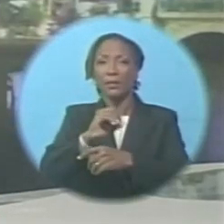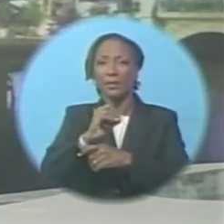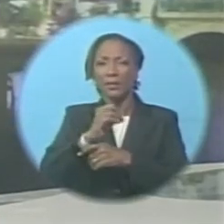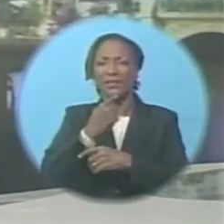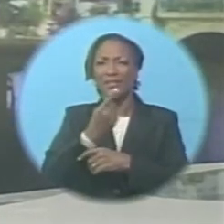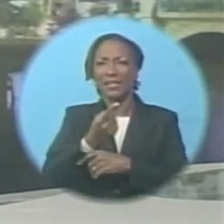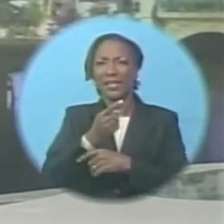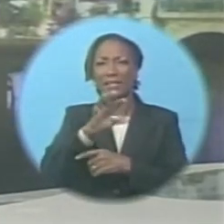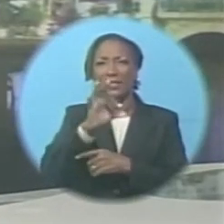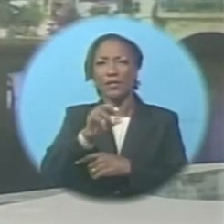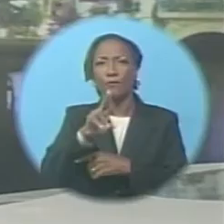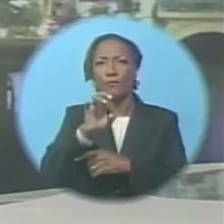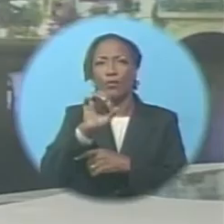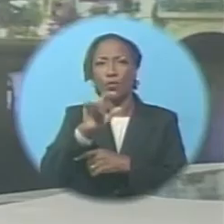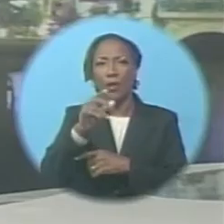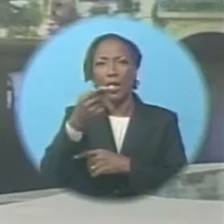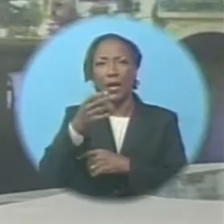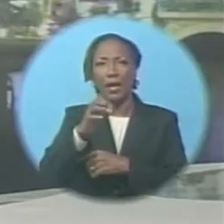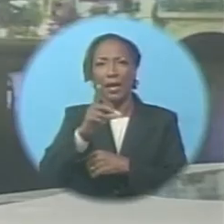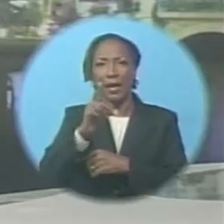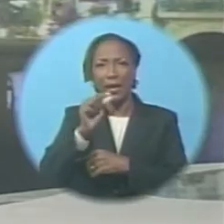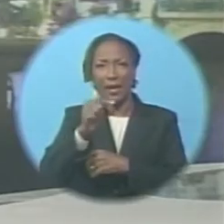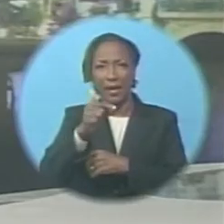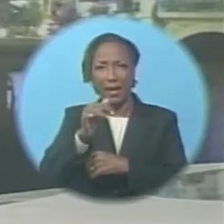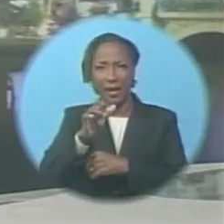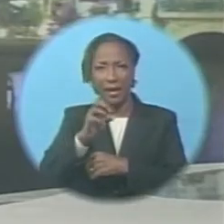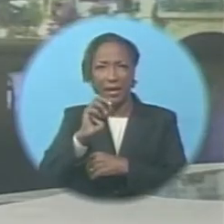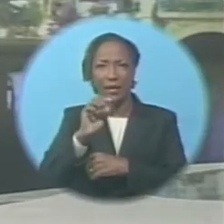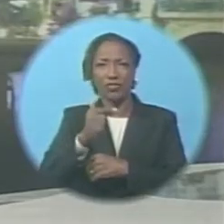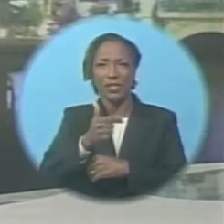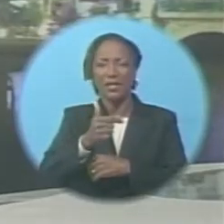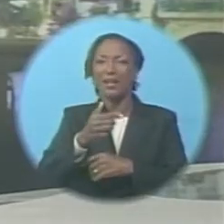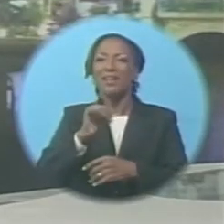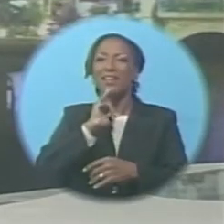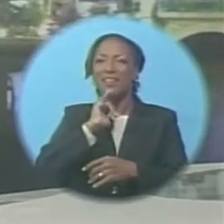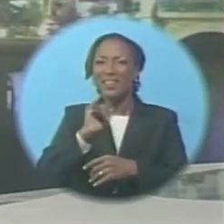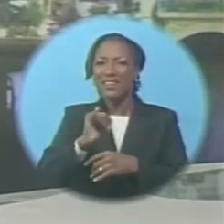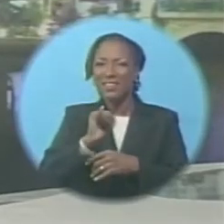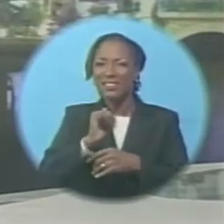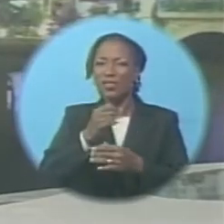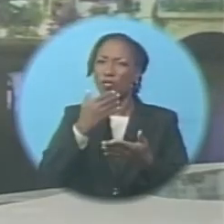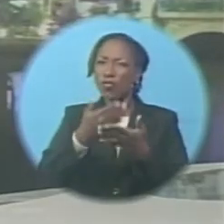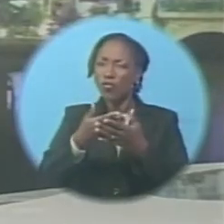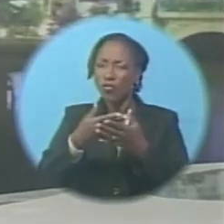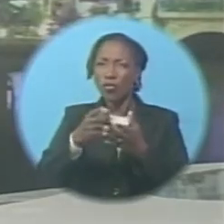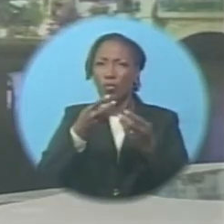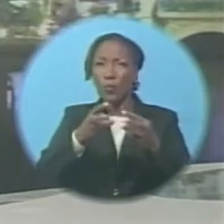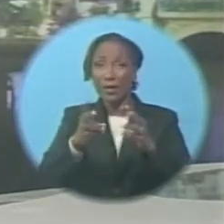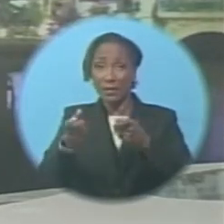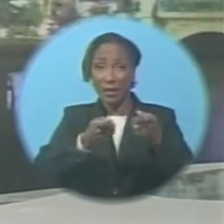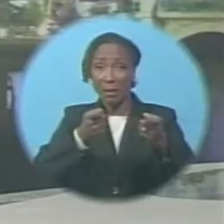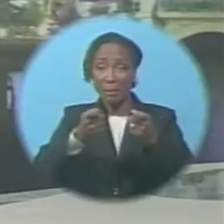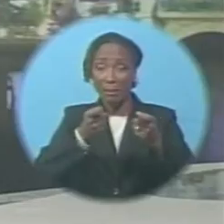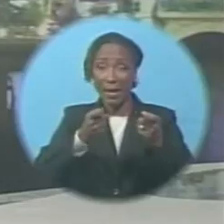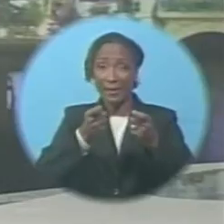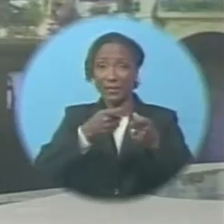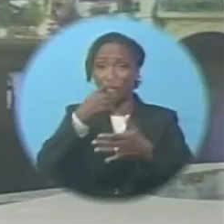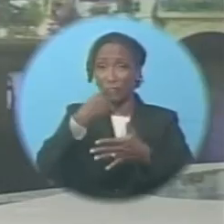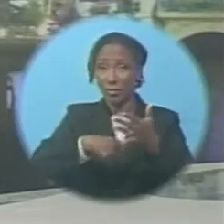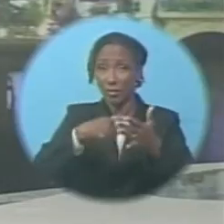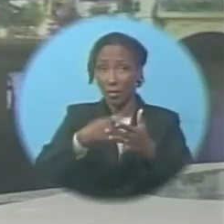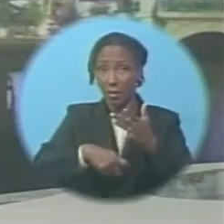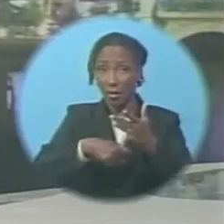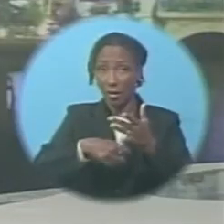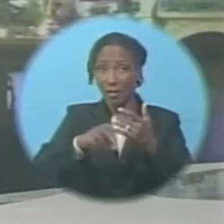fuel hedging is a useful tool in managing fuel price risks, it notes that the concerns raised by the FTC and